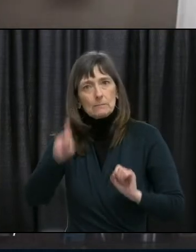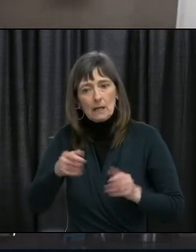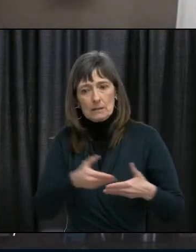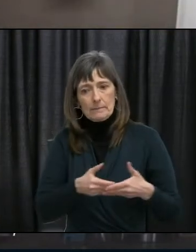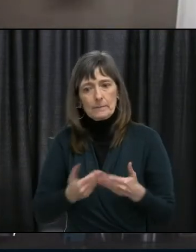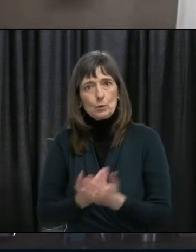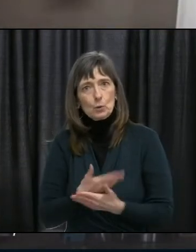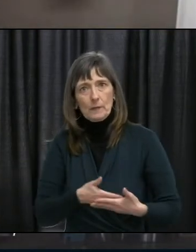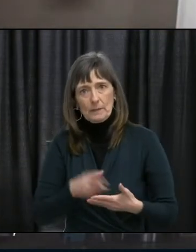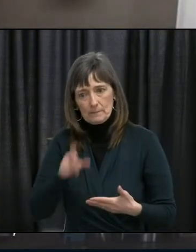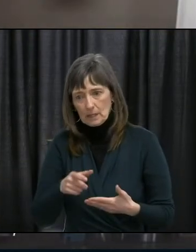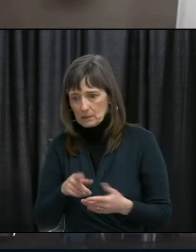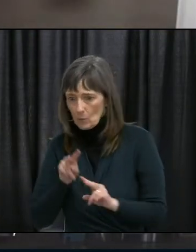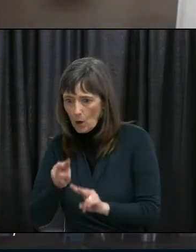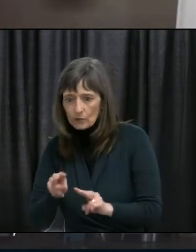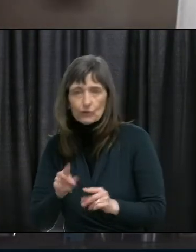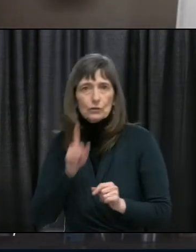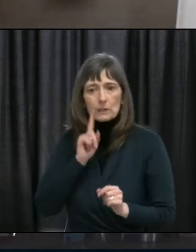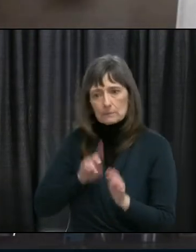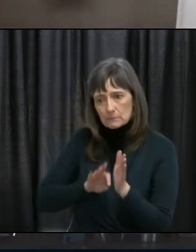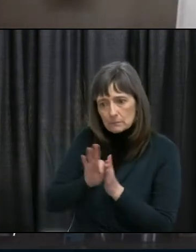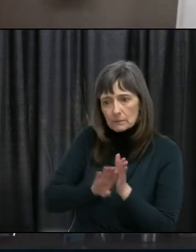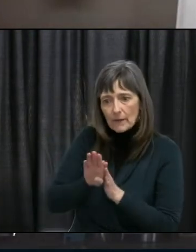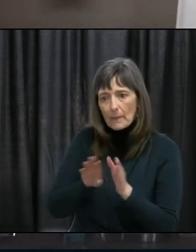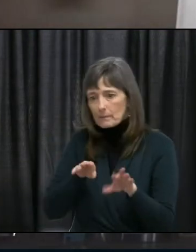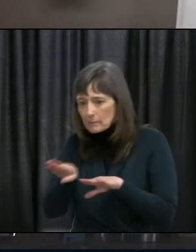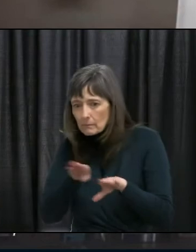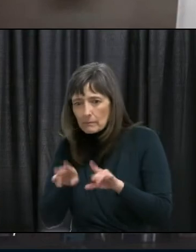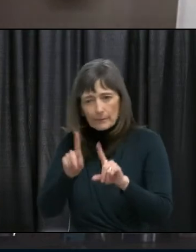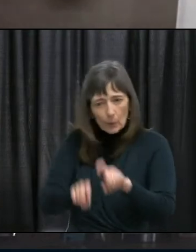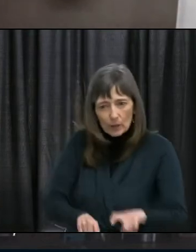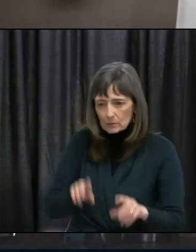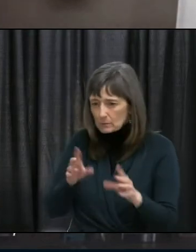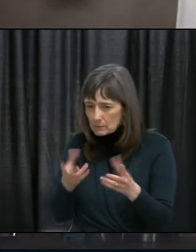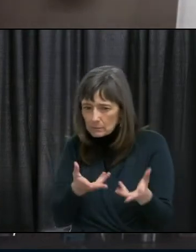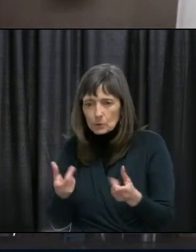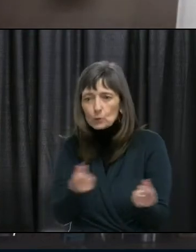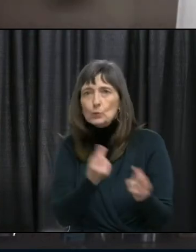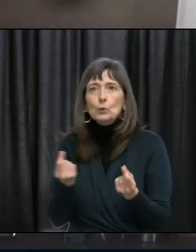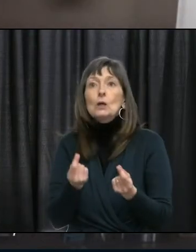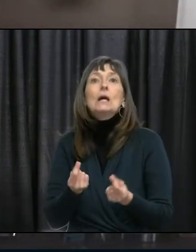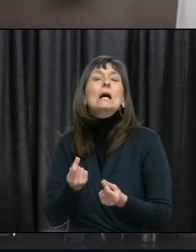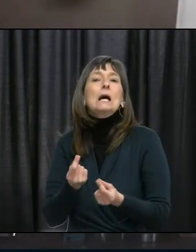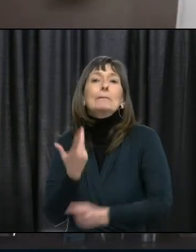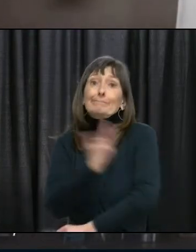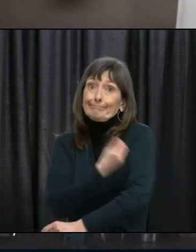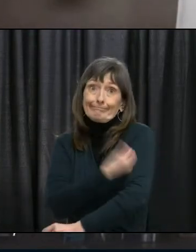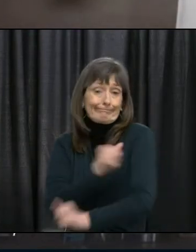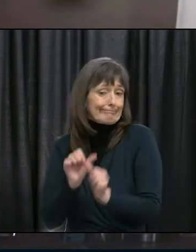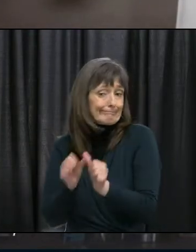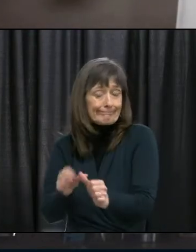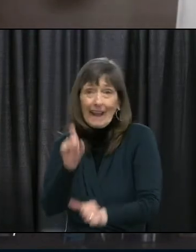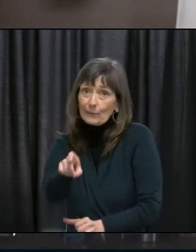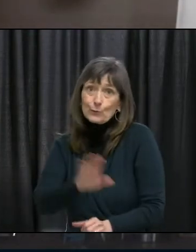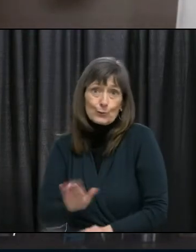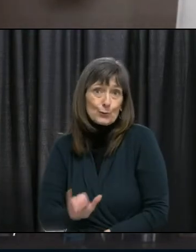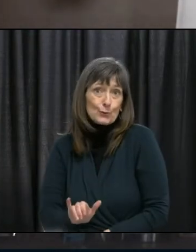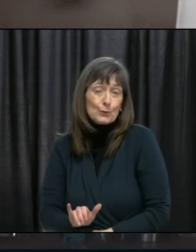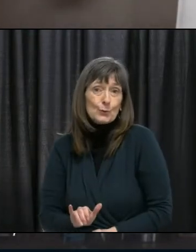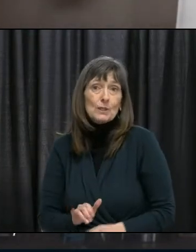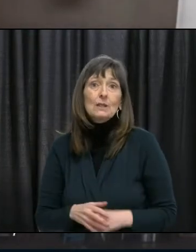keen around vaccinations, for example, to make sure that they go ahead as planned. Our challenge has been where those have been